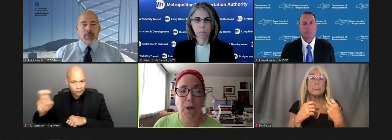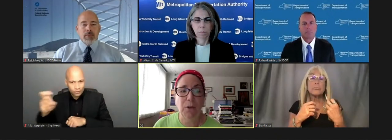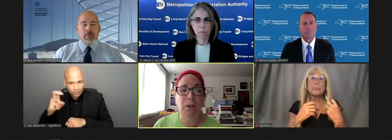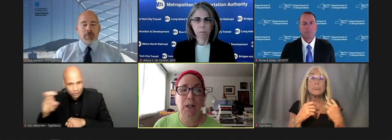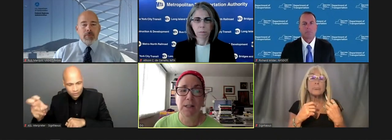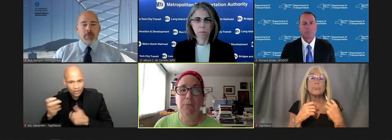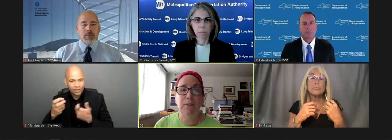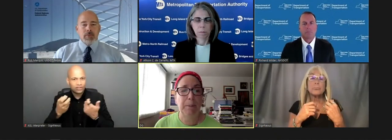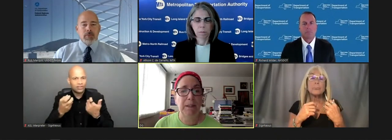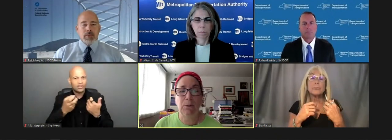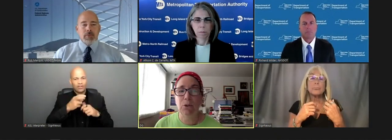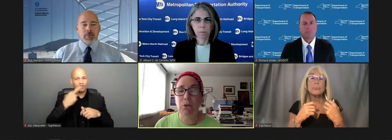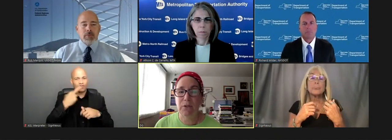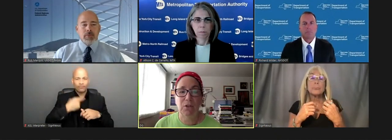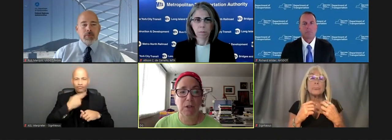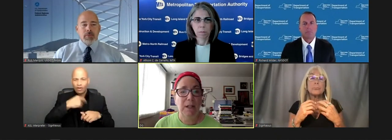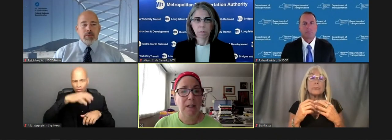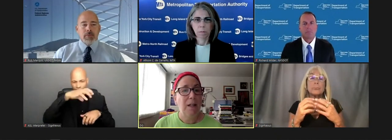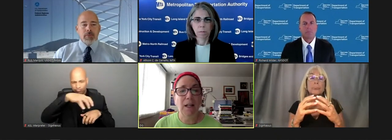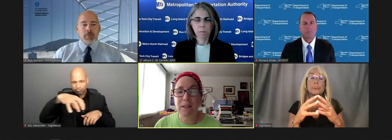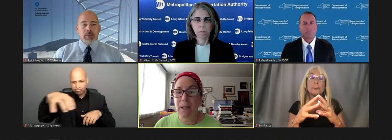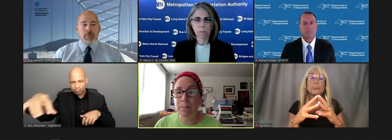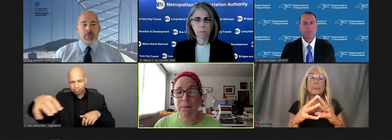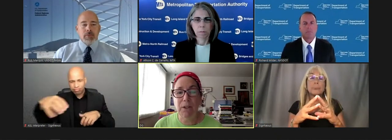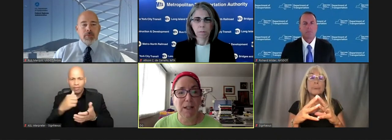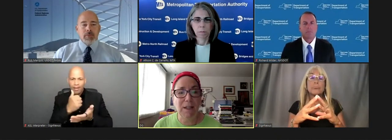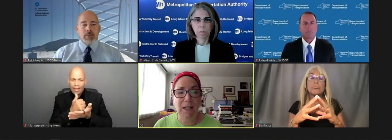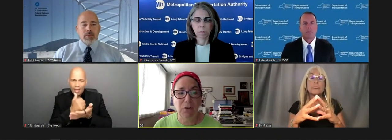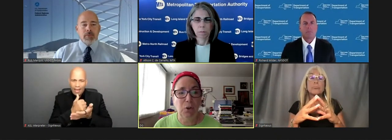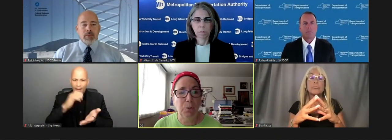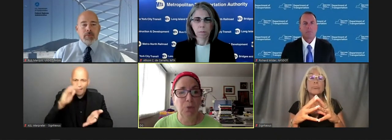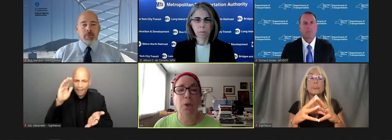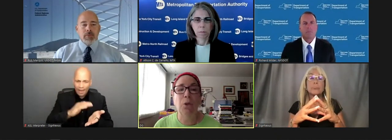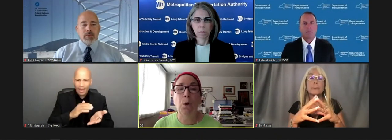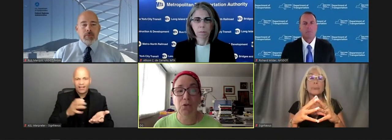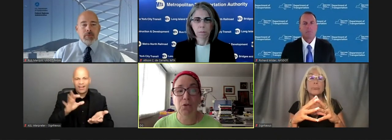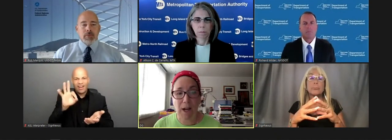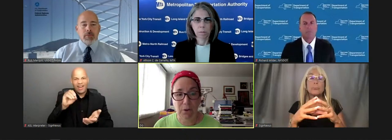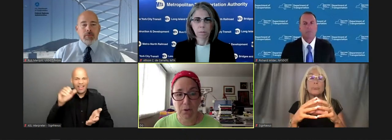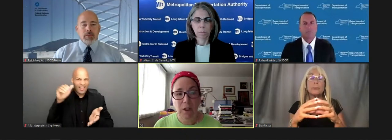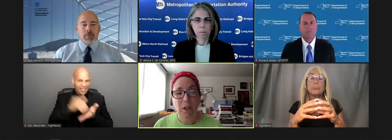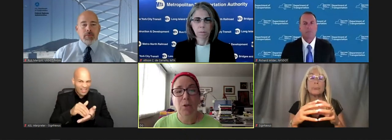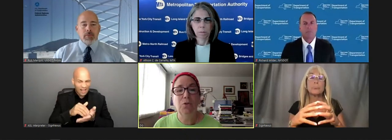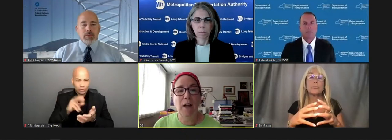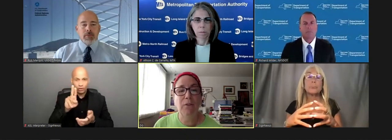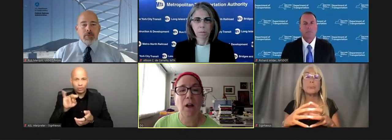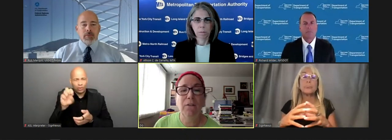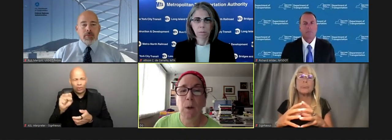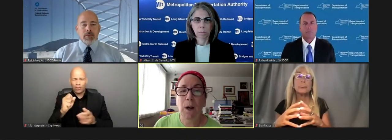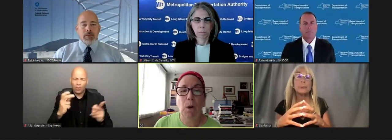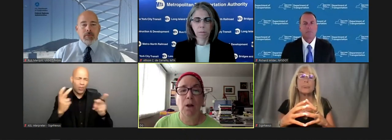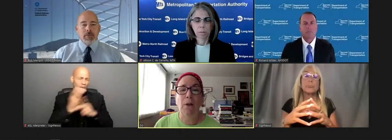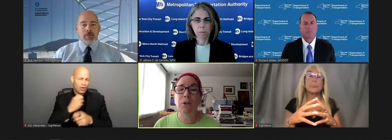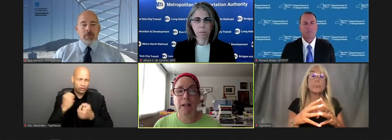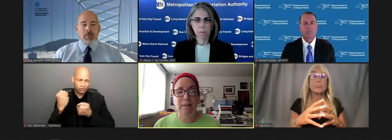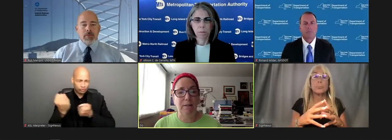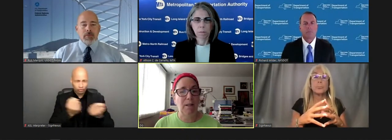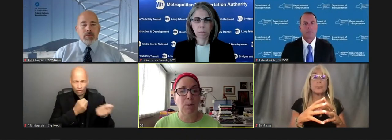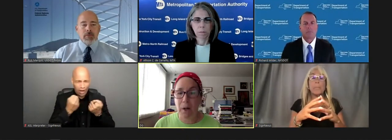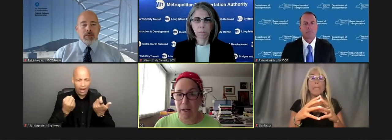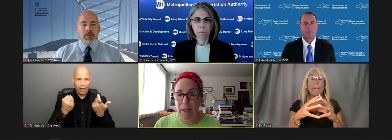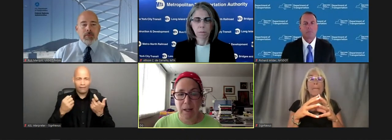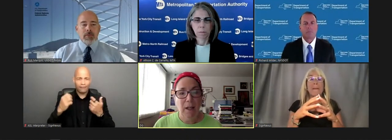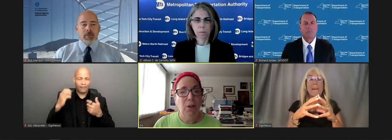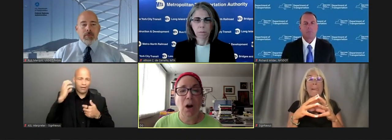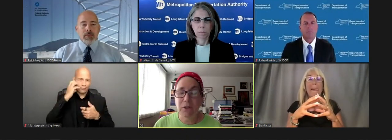sheds was also cut down on visibility when crossing the street cut the number of the 90 000 Ubers who are the worst drivers who drive everywhere while on their devices